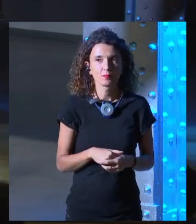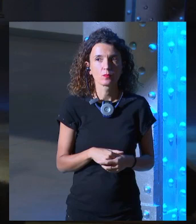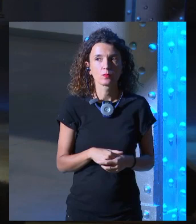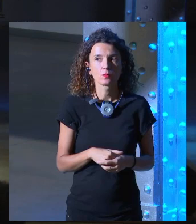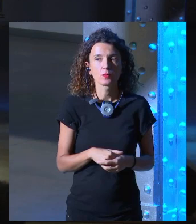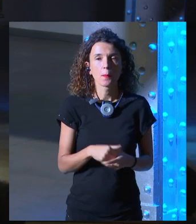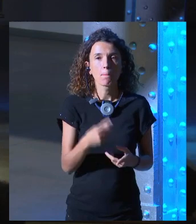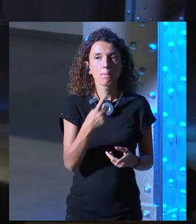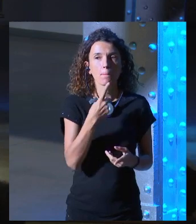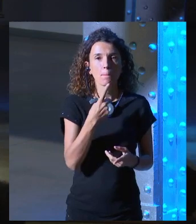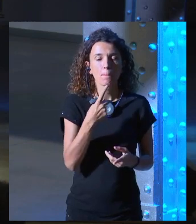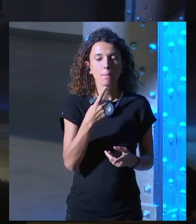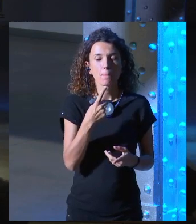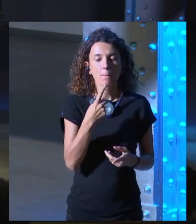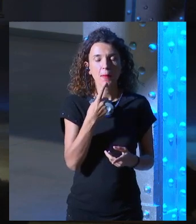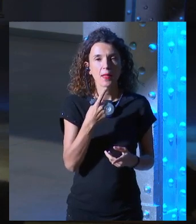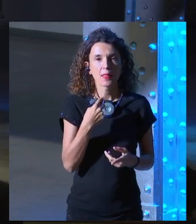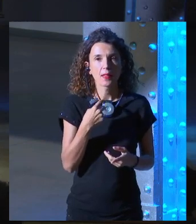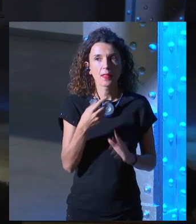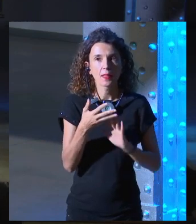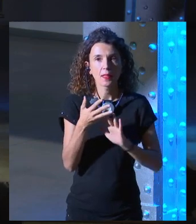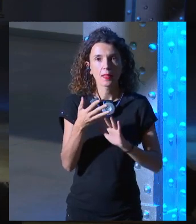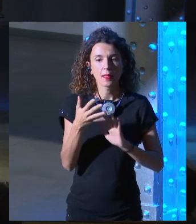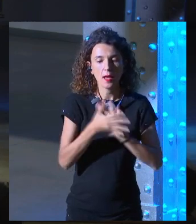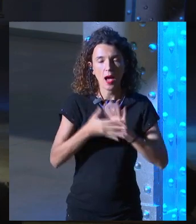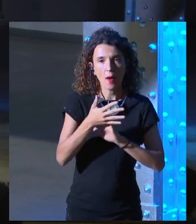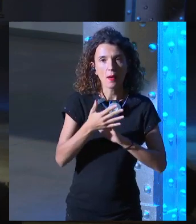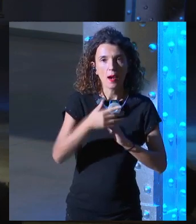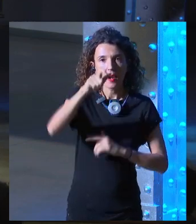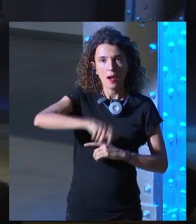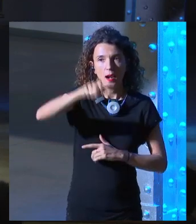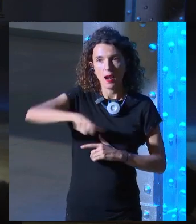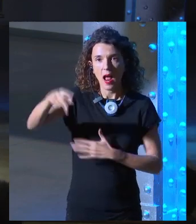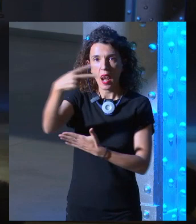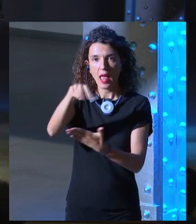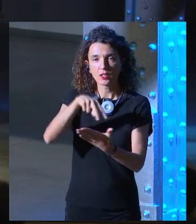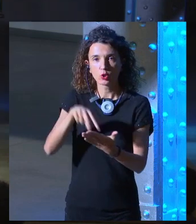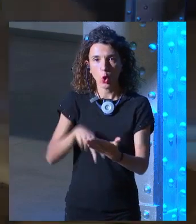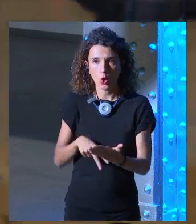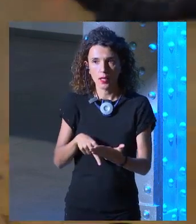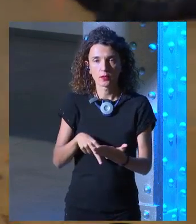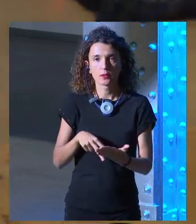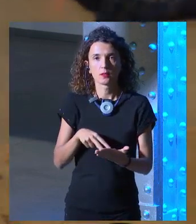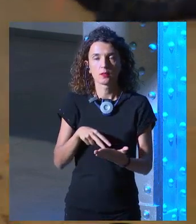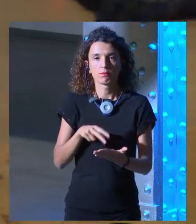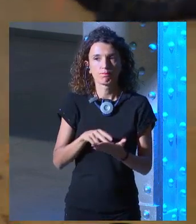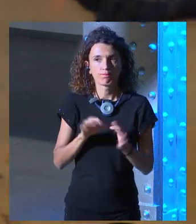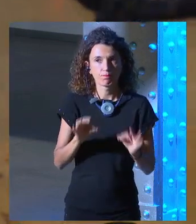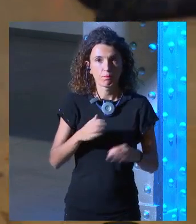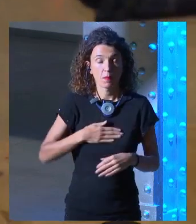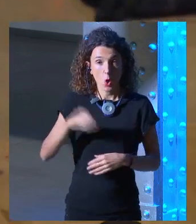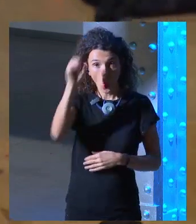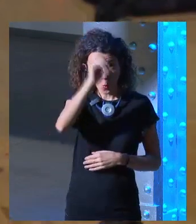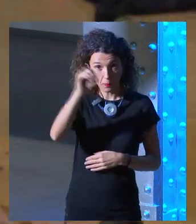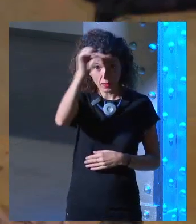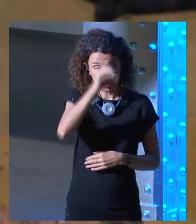¿Qué me dices de los... And what could you tell me about the readers? Because the truth is that